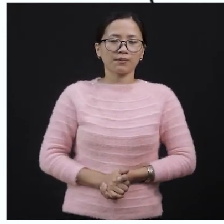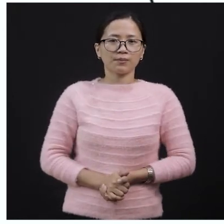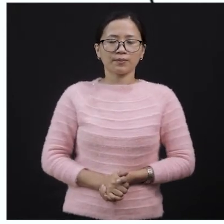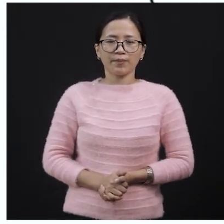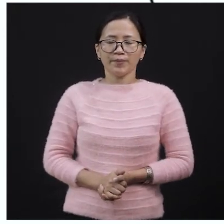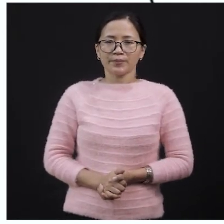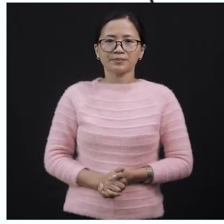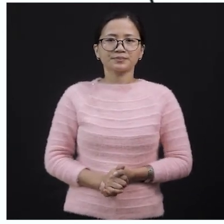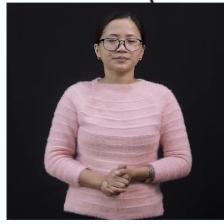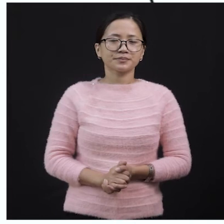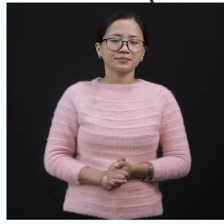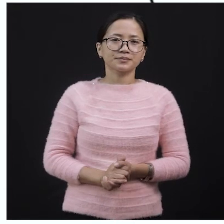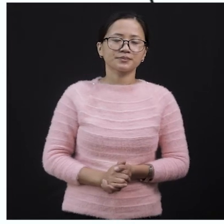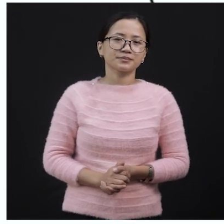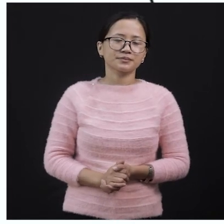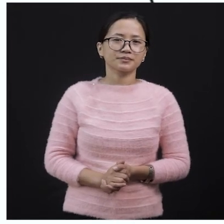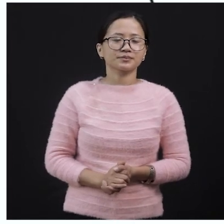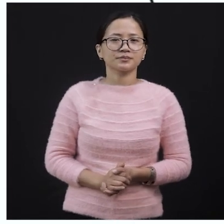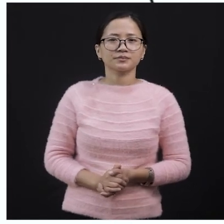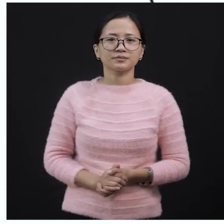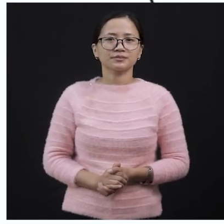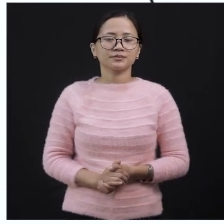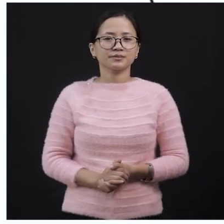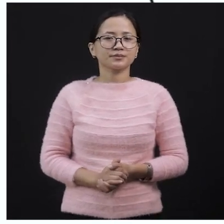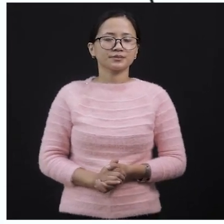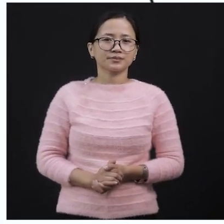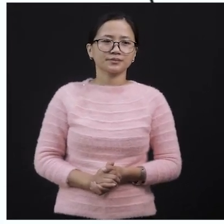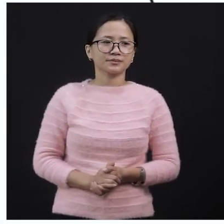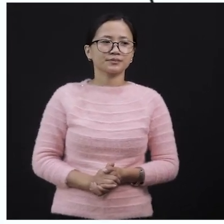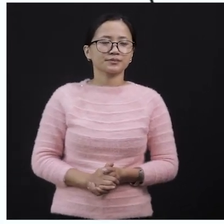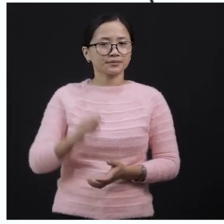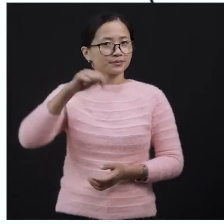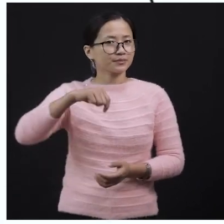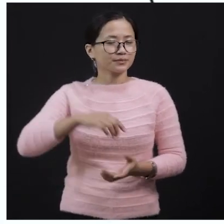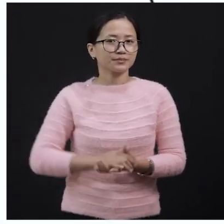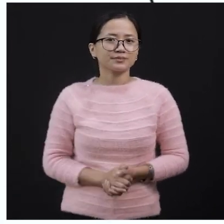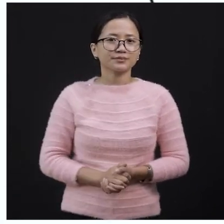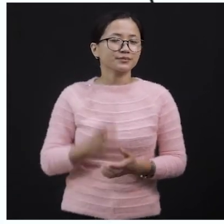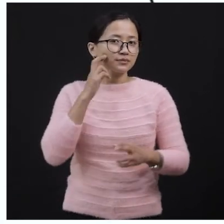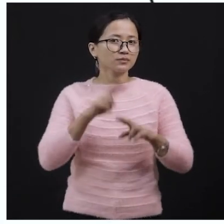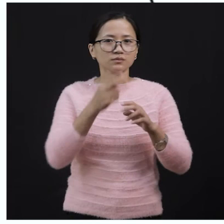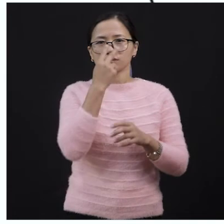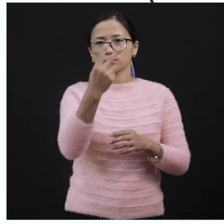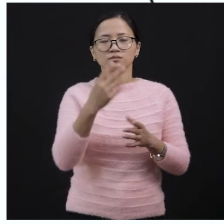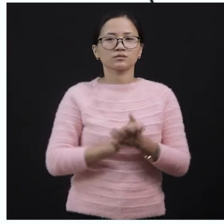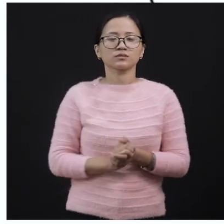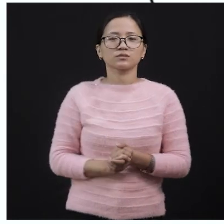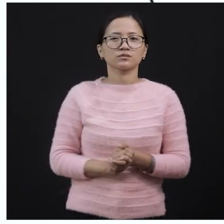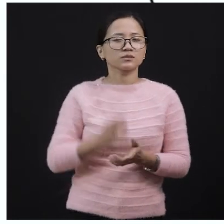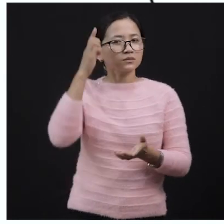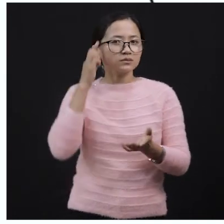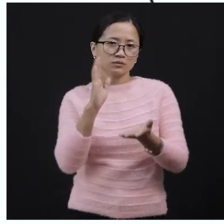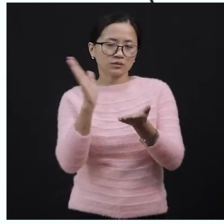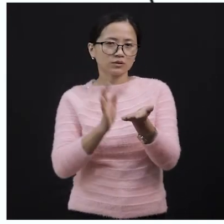The light shaded part of the shadow, okay, is penumbra. So now, if you look at the